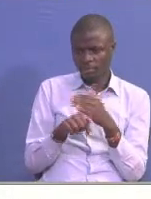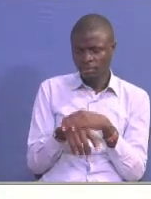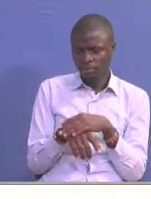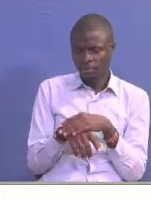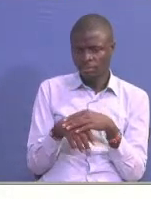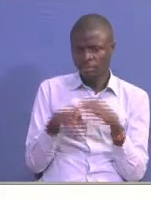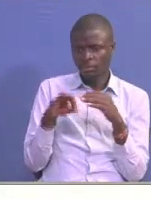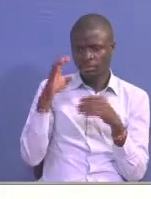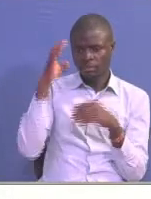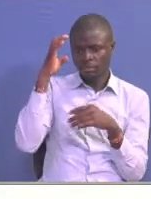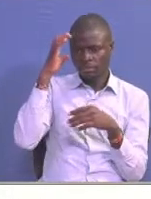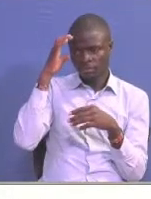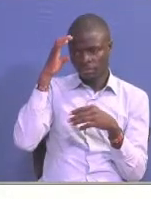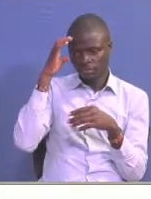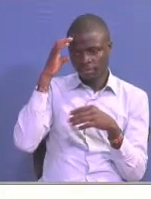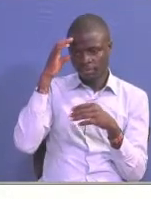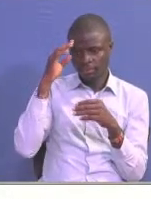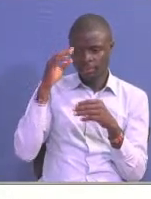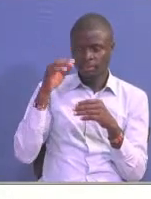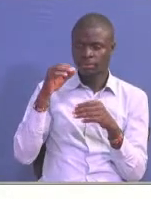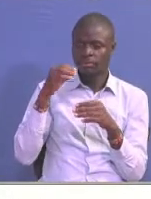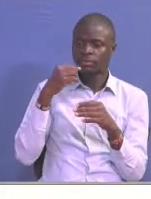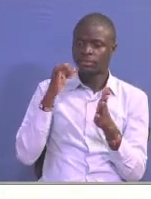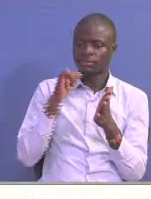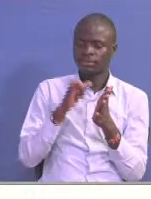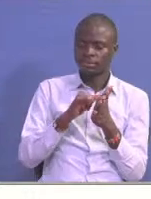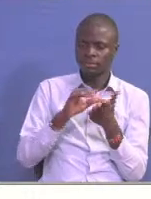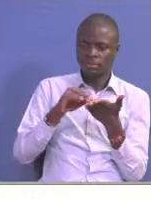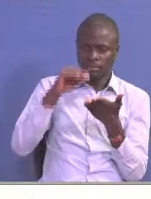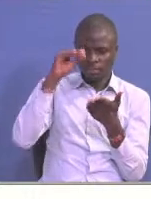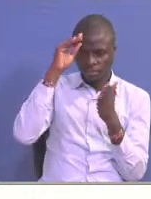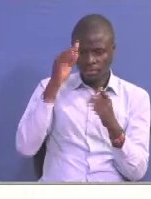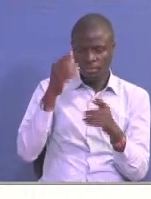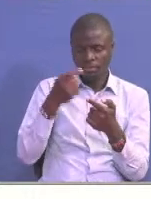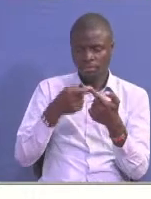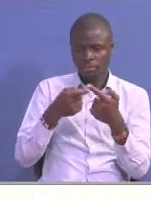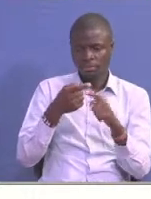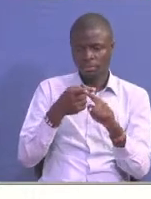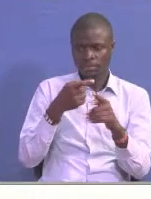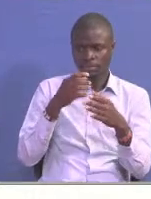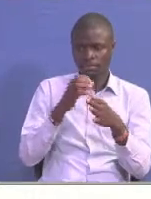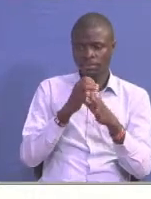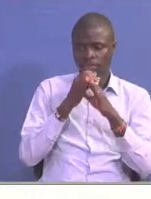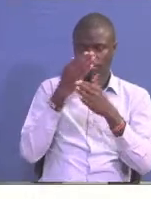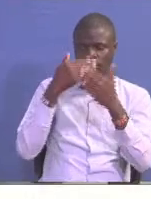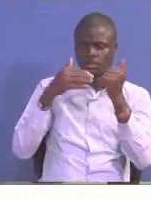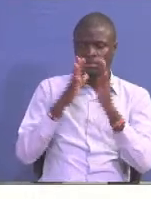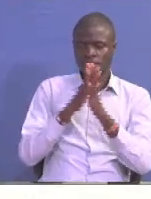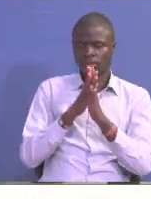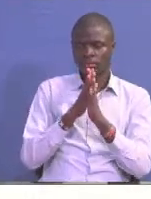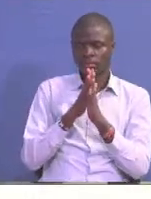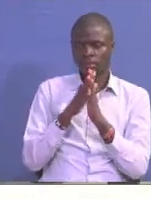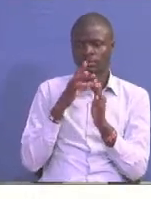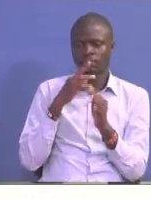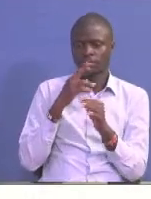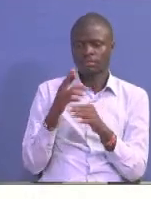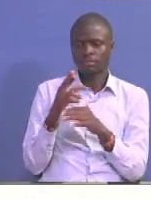of educational strategy, so that the students coming from our universities